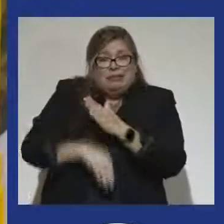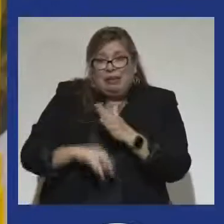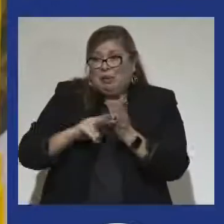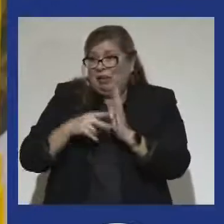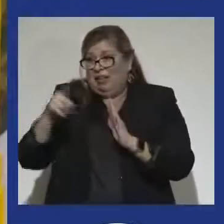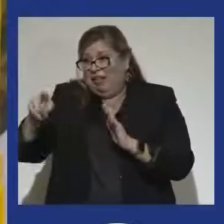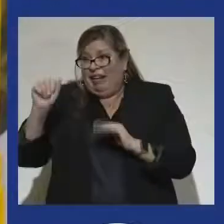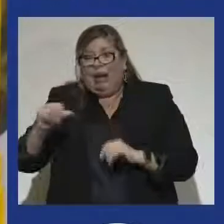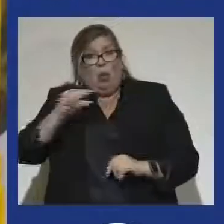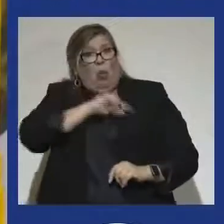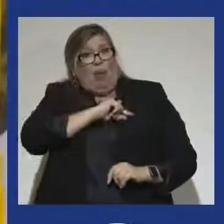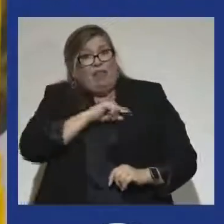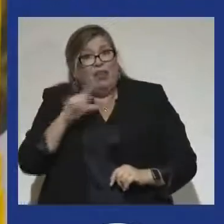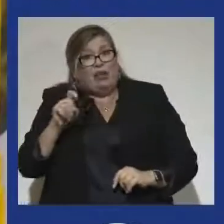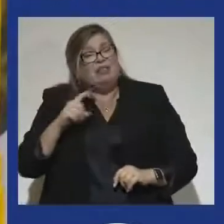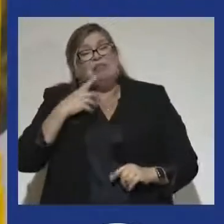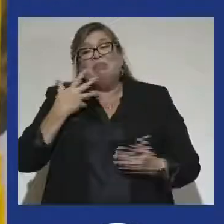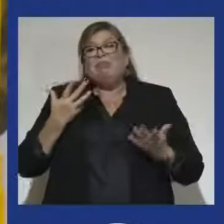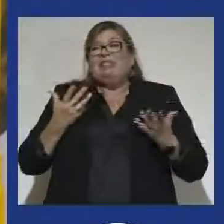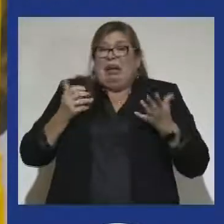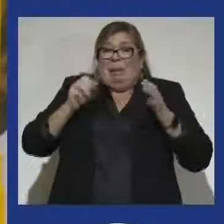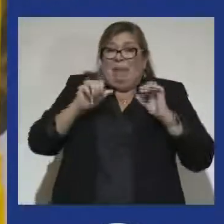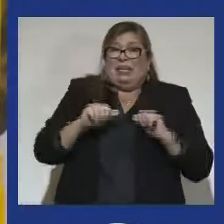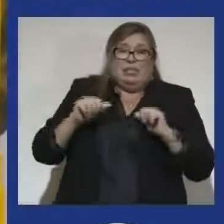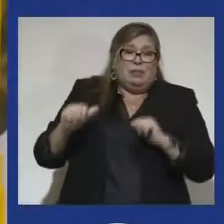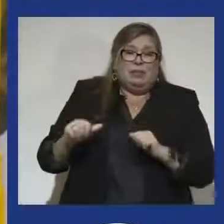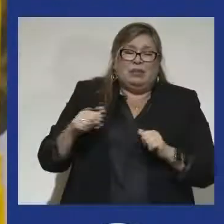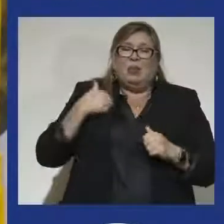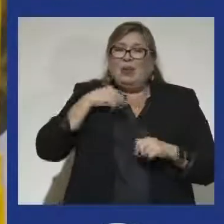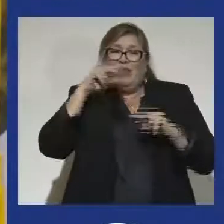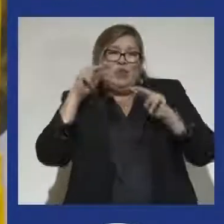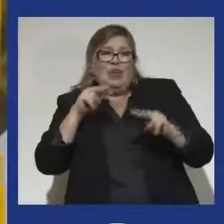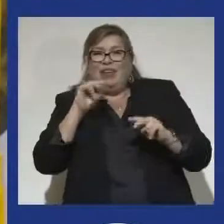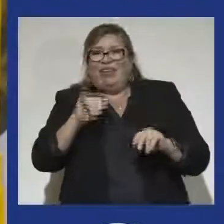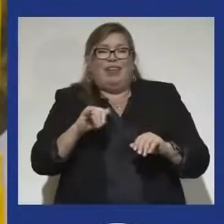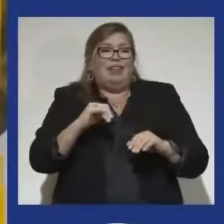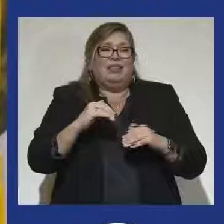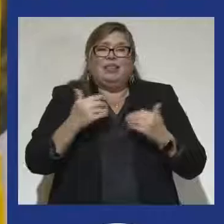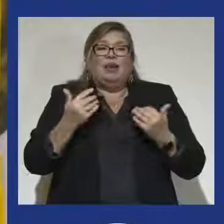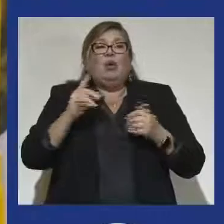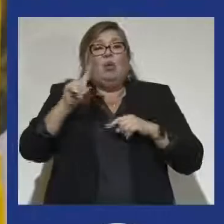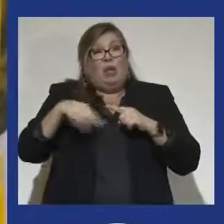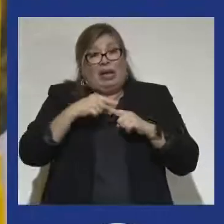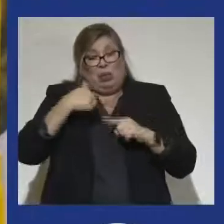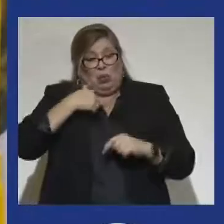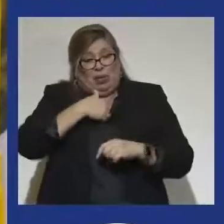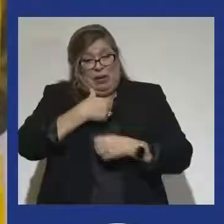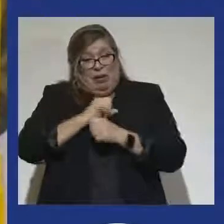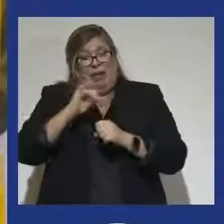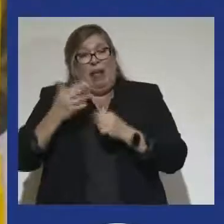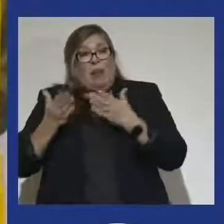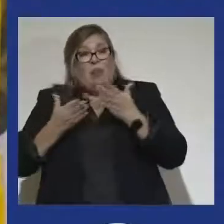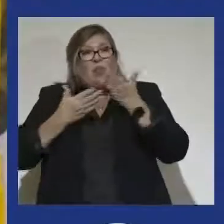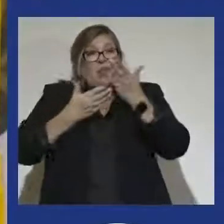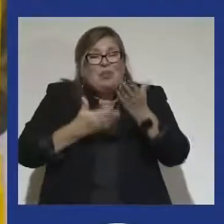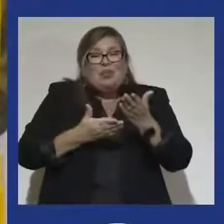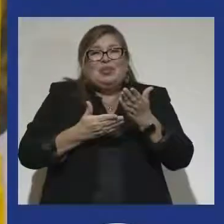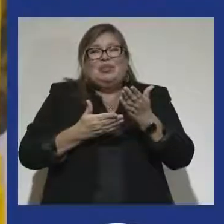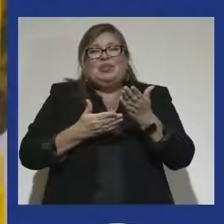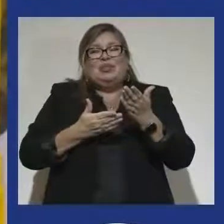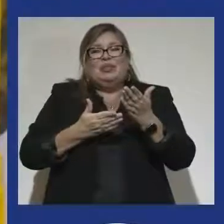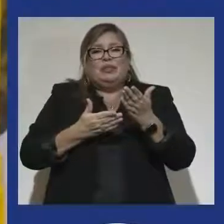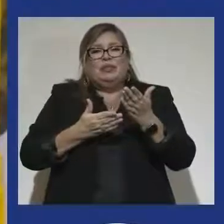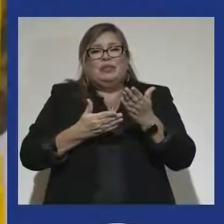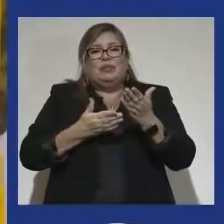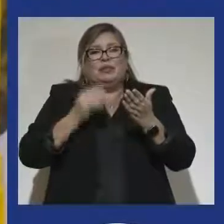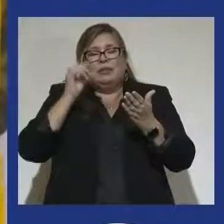Possibly, and that's something that we're looking at. I think when we put this proposal together, I think